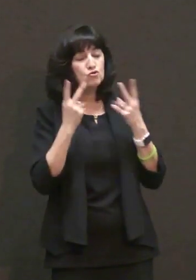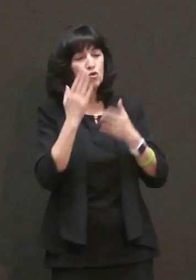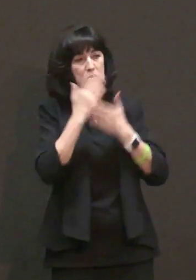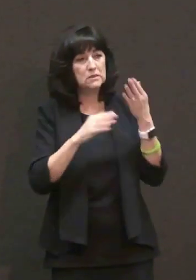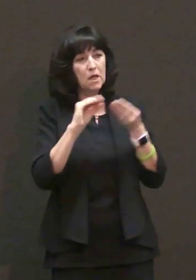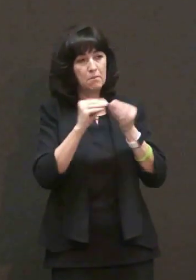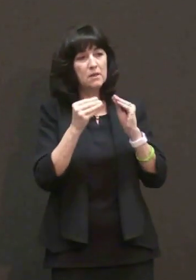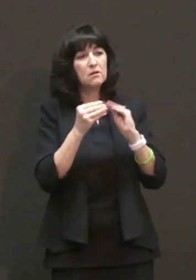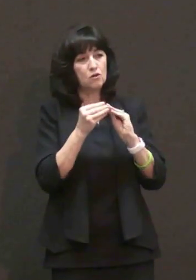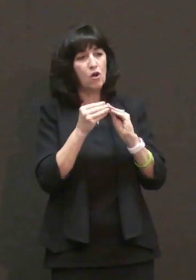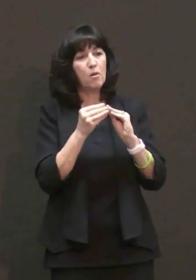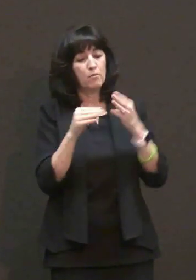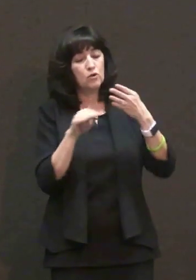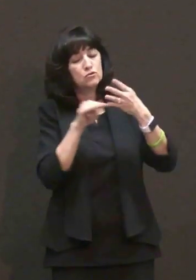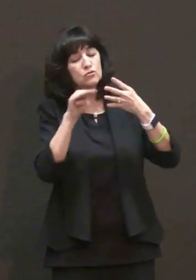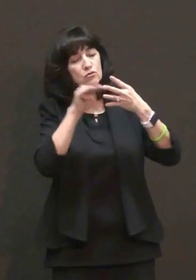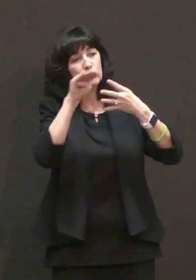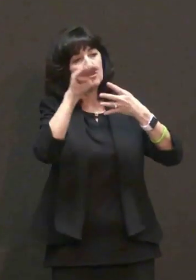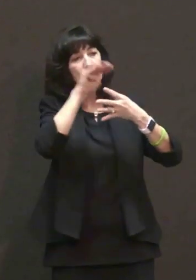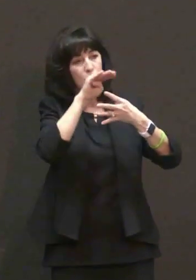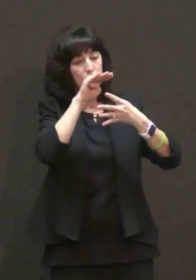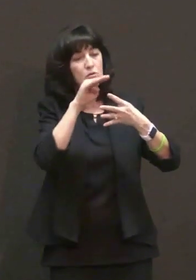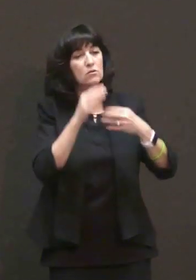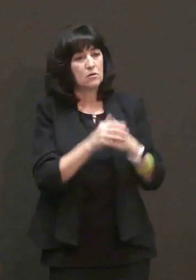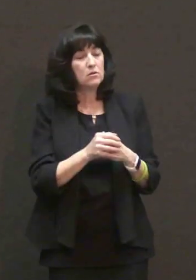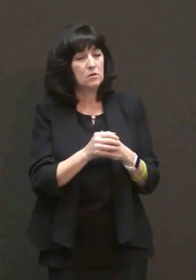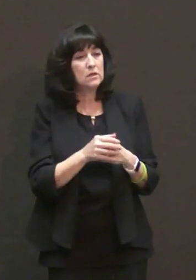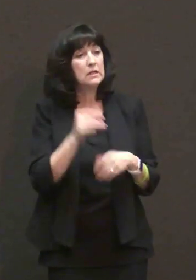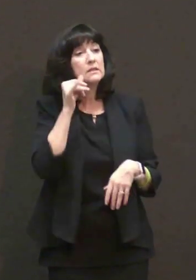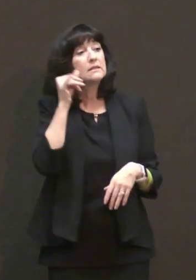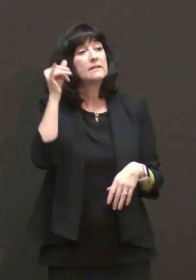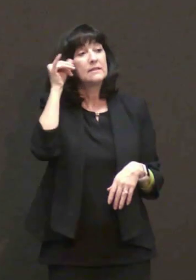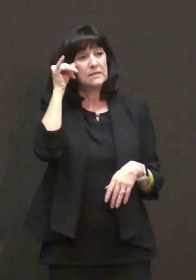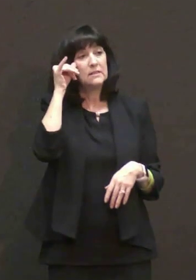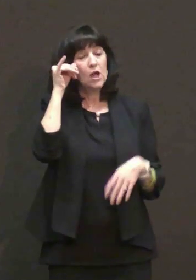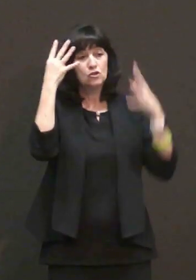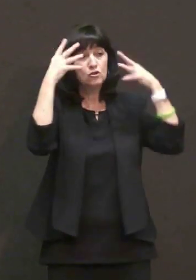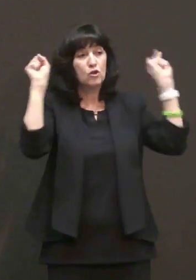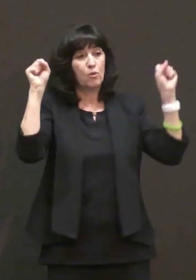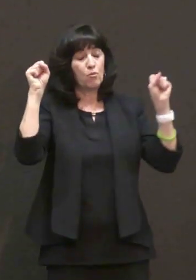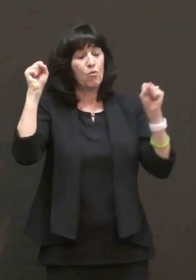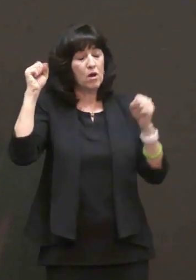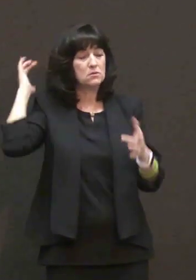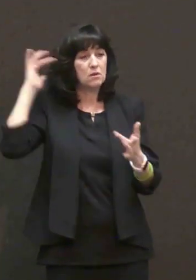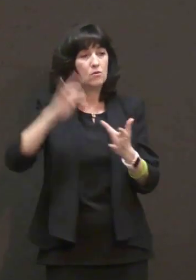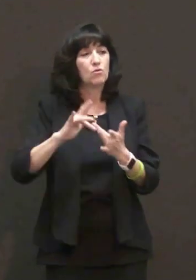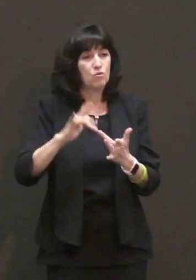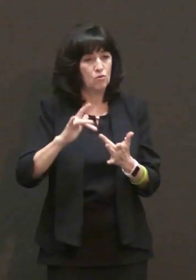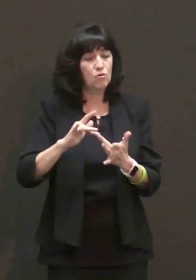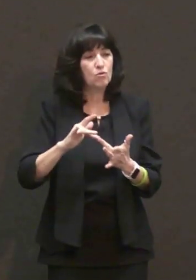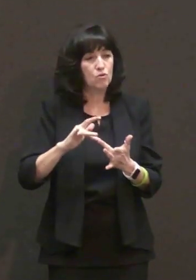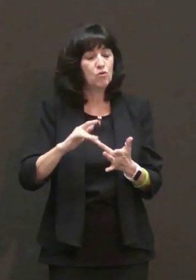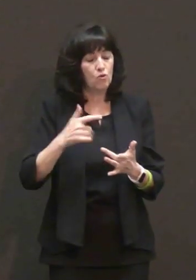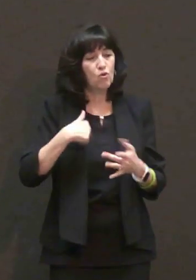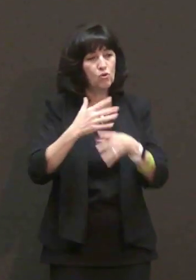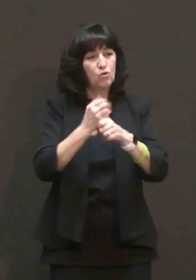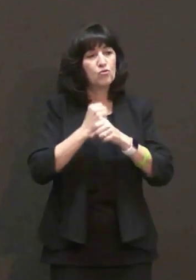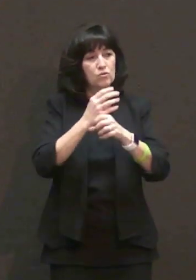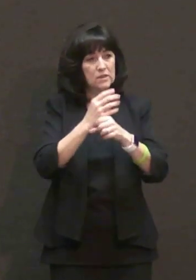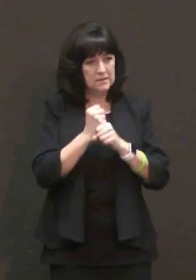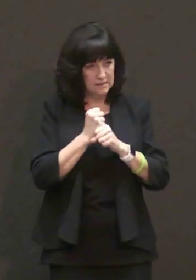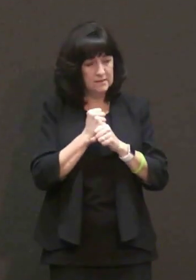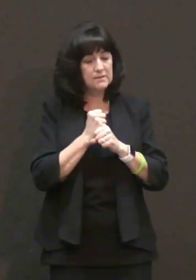In the White House call yesterday, I guess it was, prior to the call, we received a series of graphs